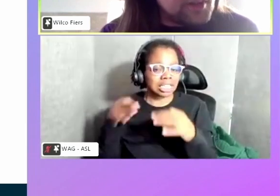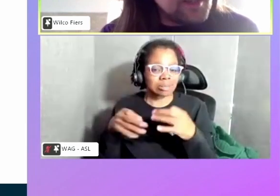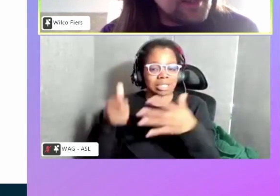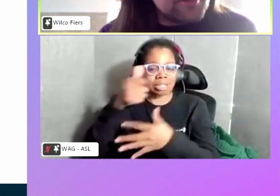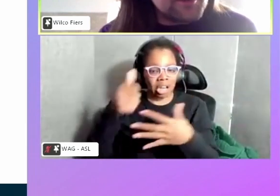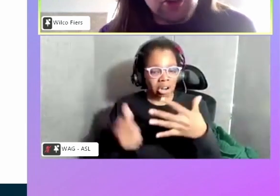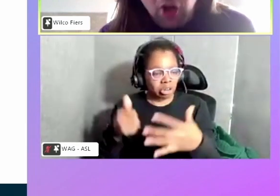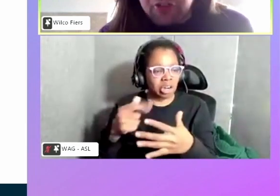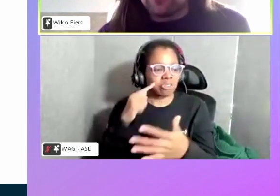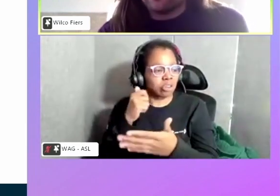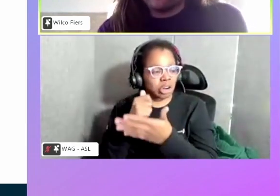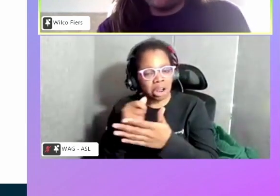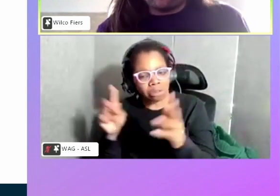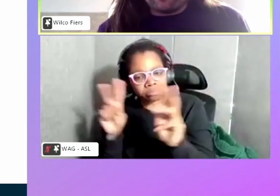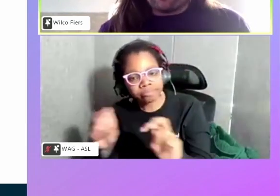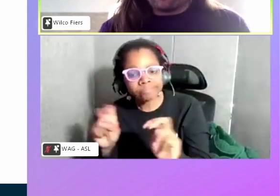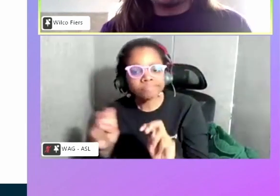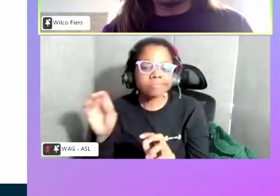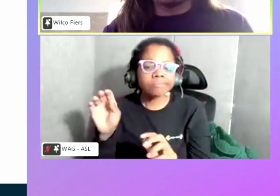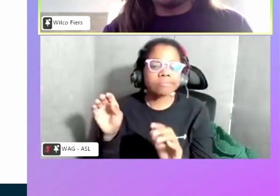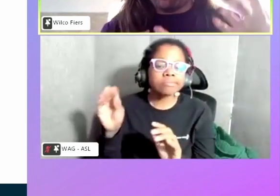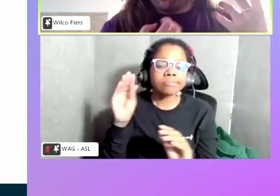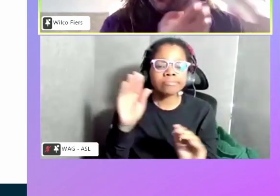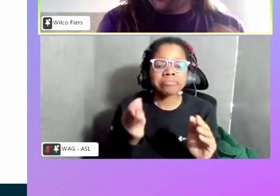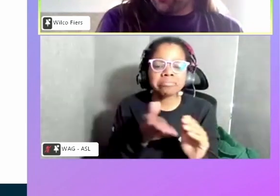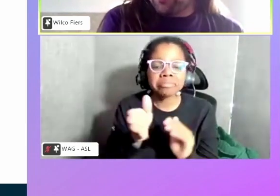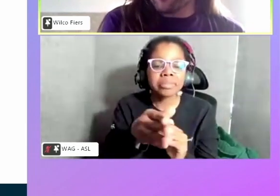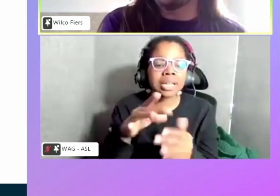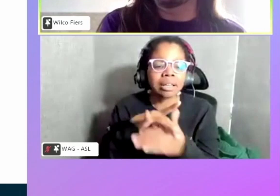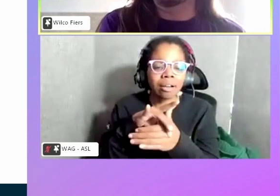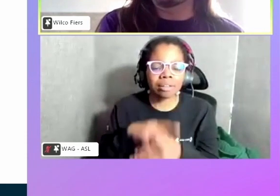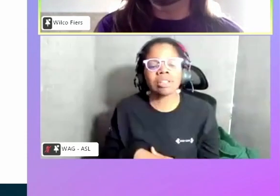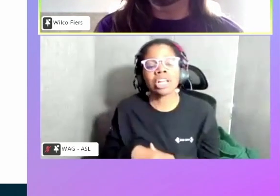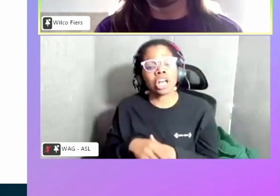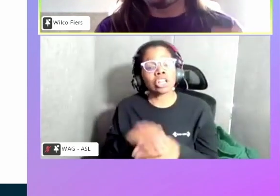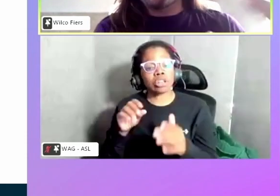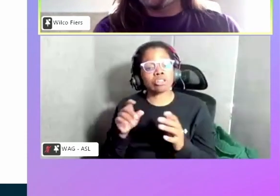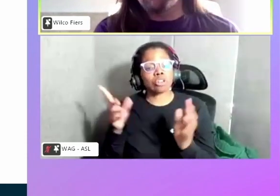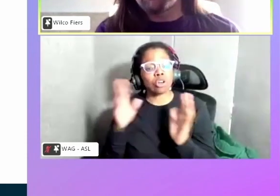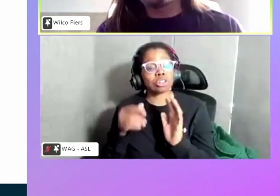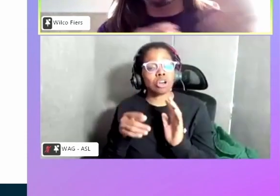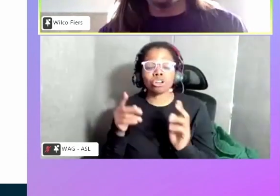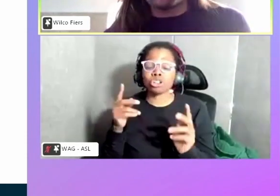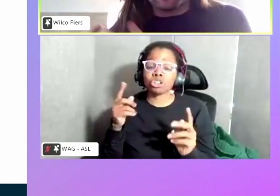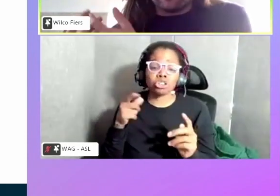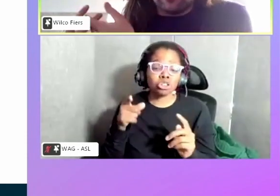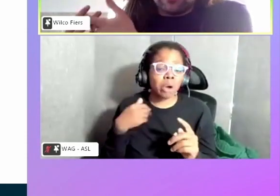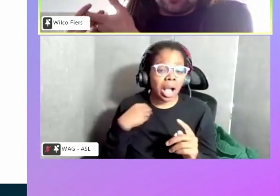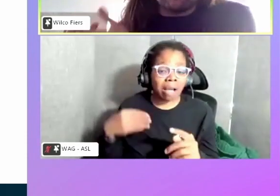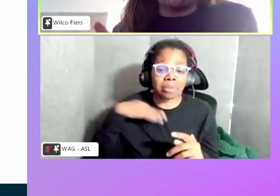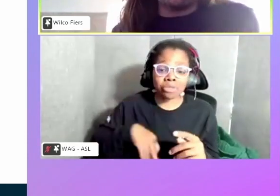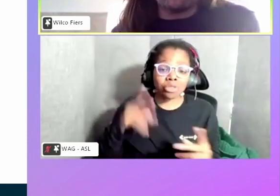explore and navigate the content. So these are highlighting for benefits for sighted users to have clear structure, and